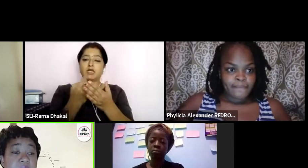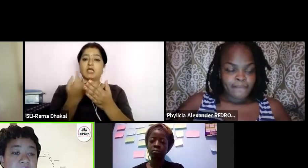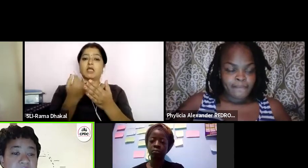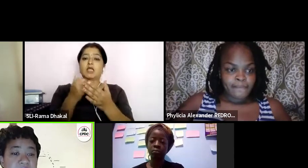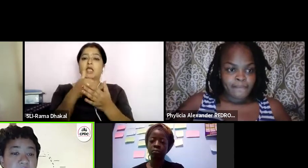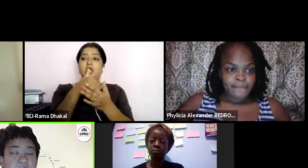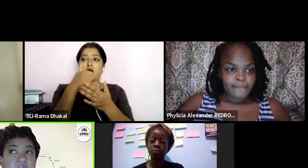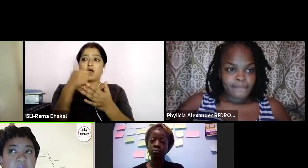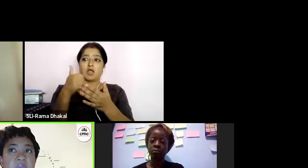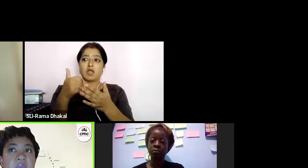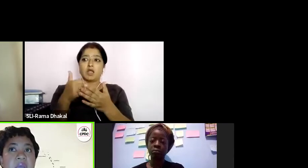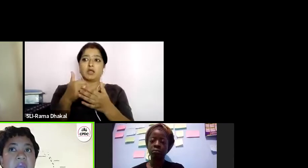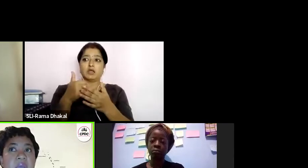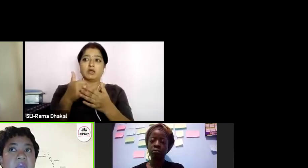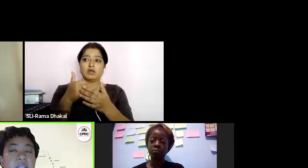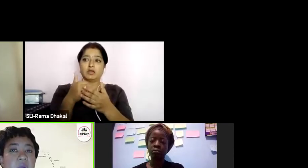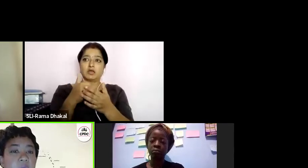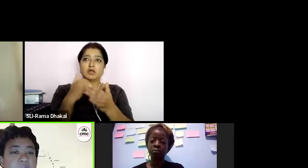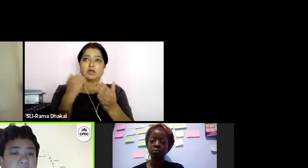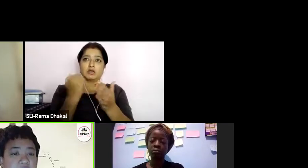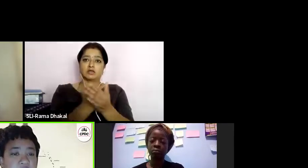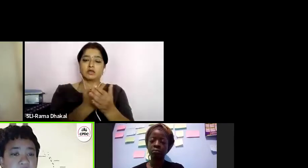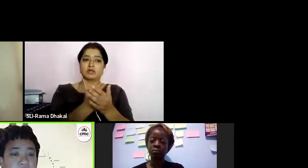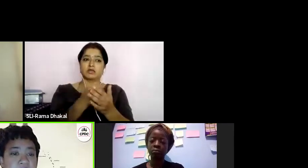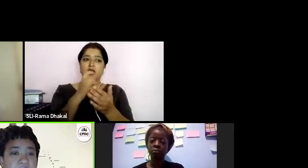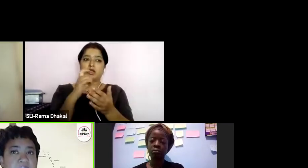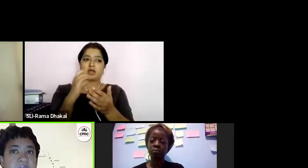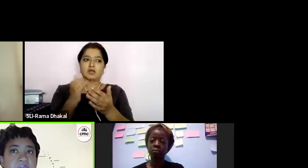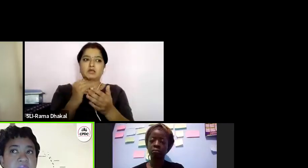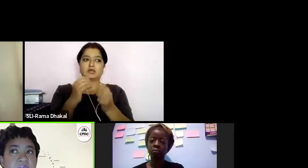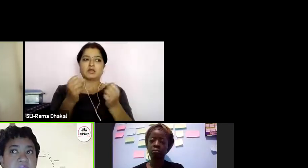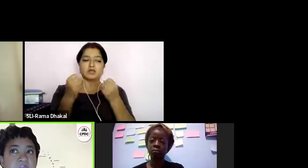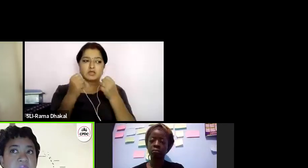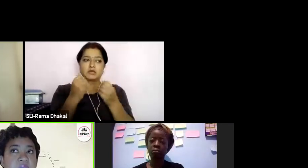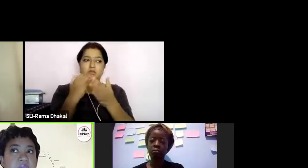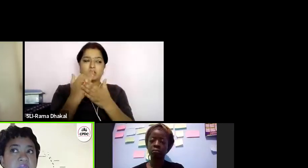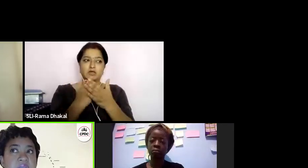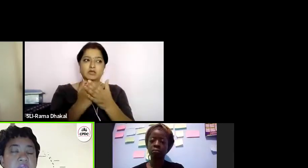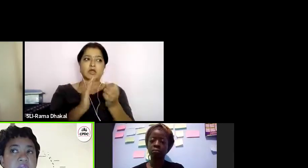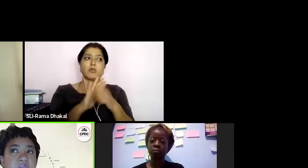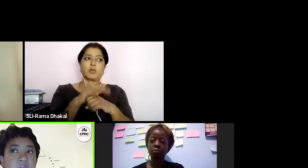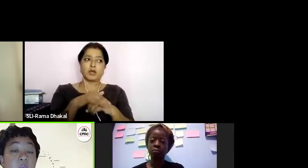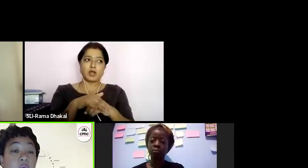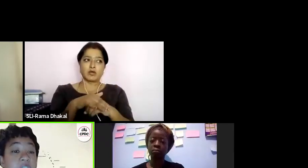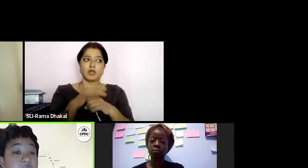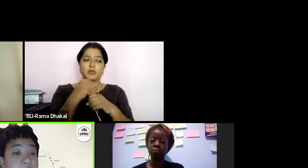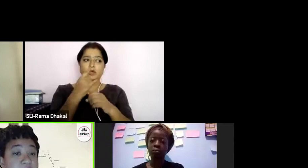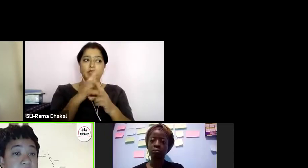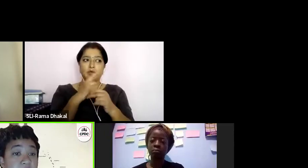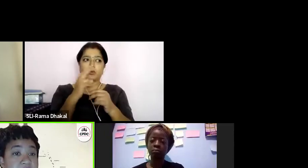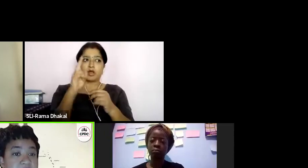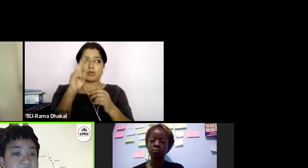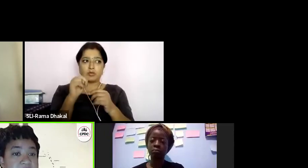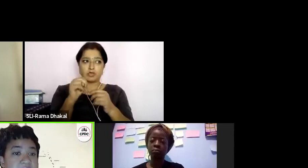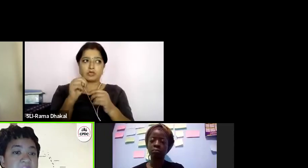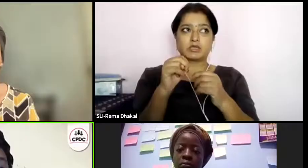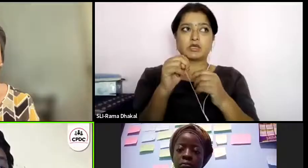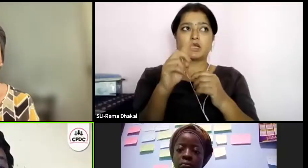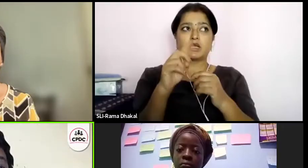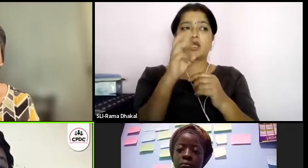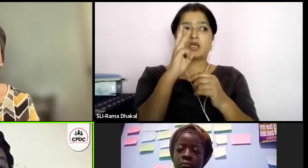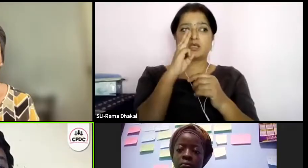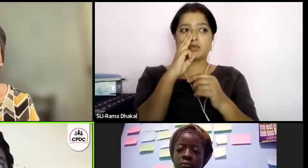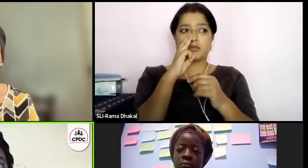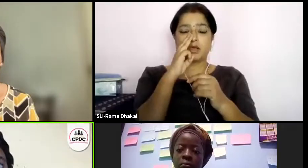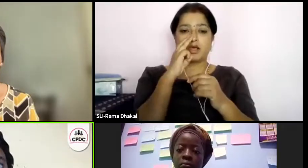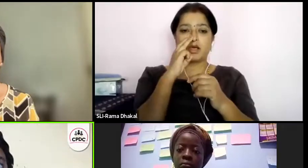do their advocacy week. And it's always been a joy to see the ownership of the process